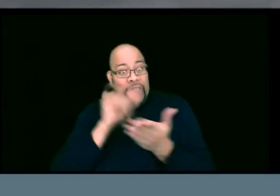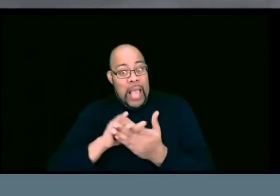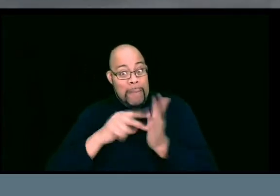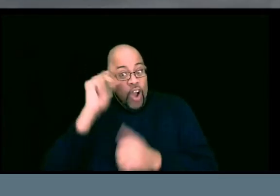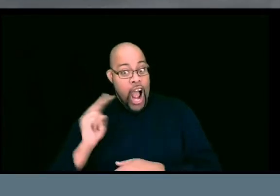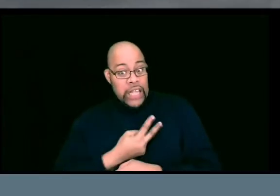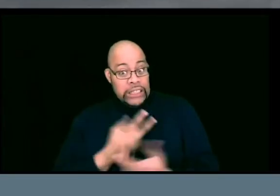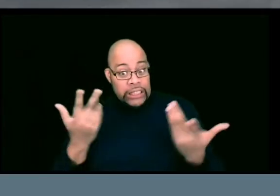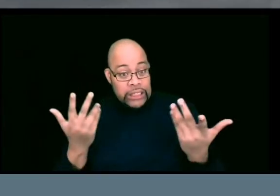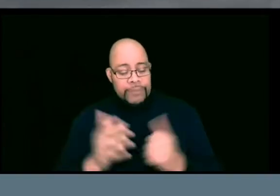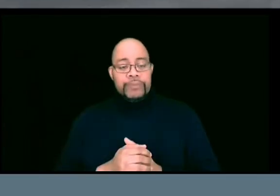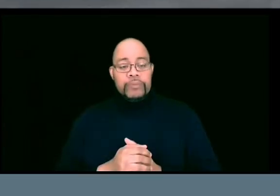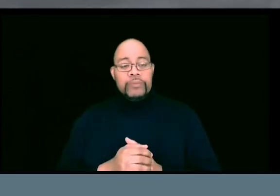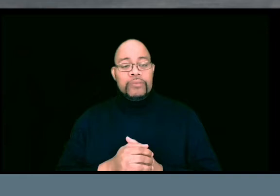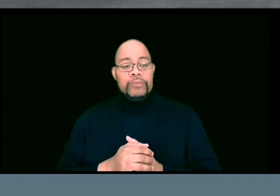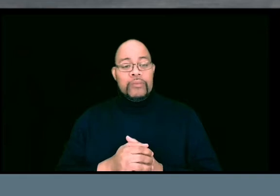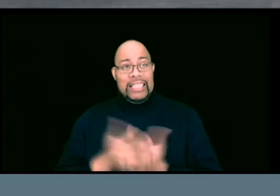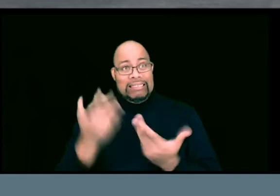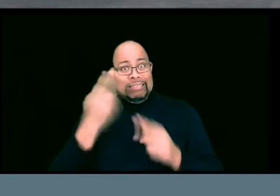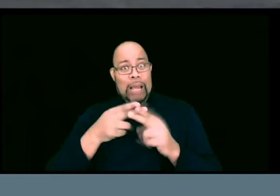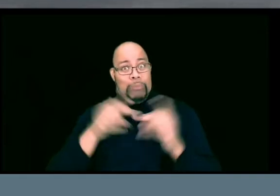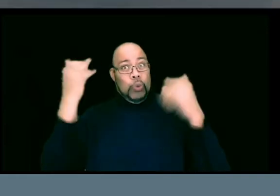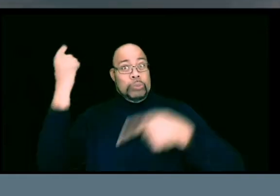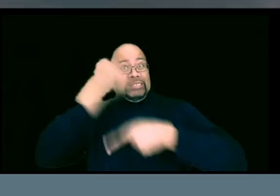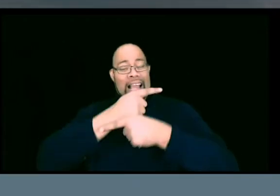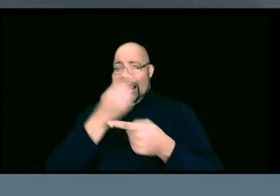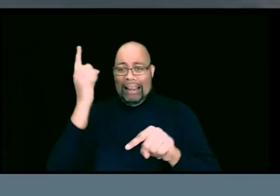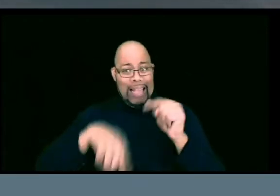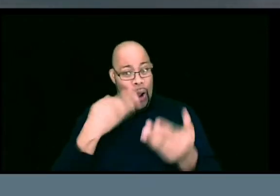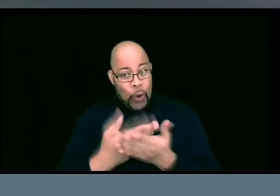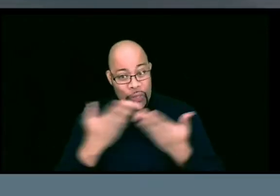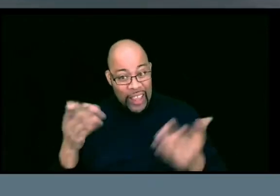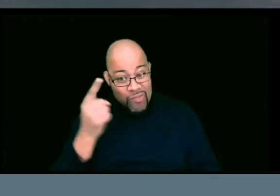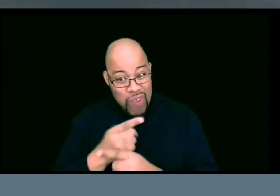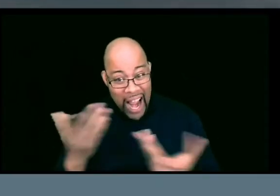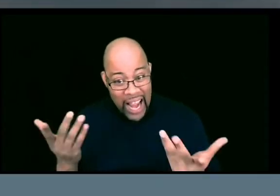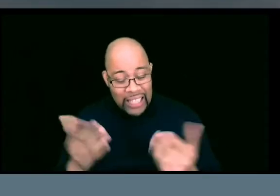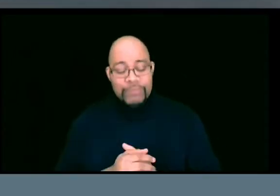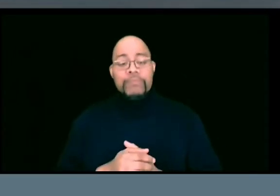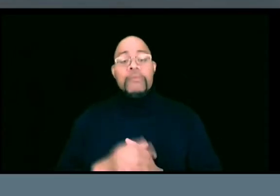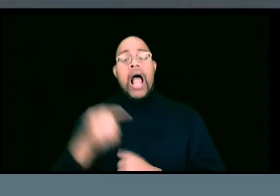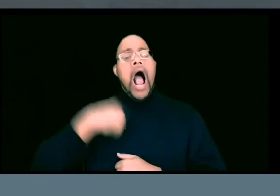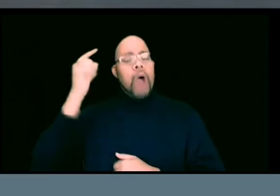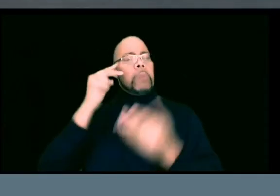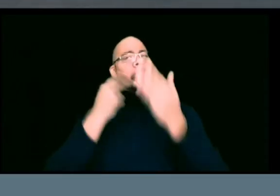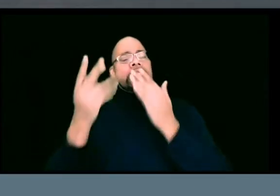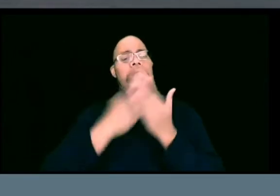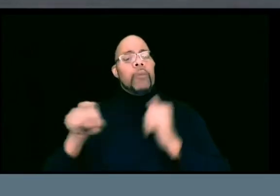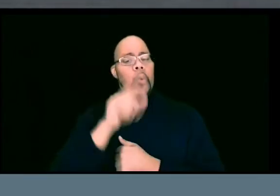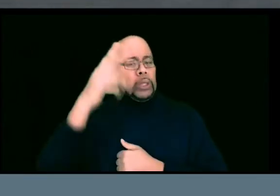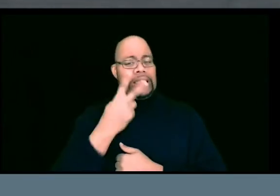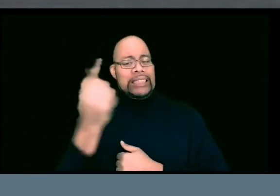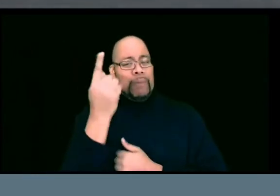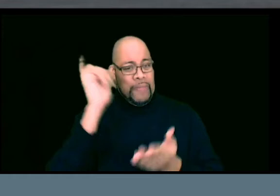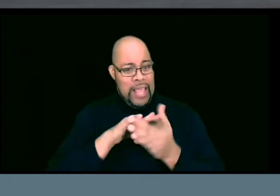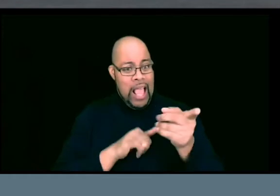be wondering, what exactly does this mean for us? I mean, with a name like Doomsday Glacier, it can't possibly be good, right? In fact, I'm